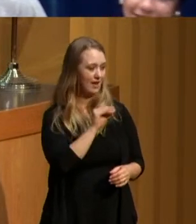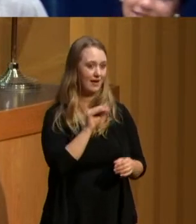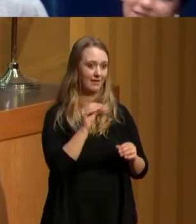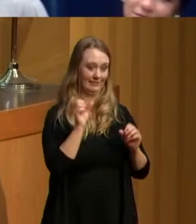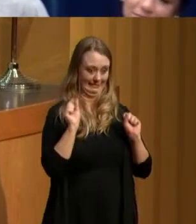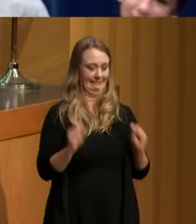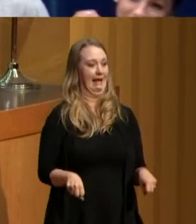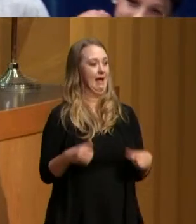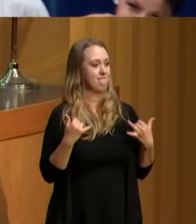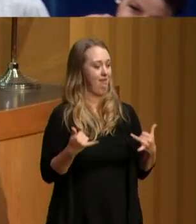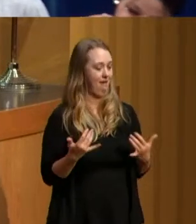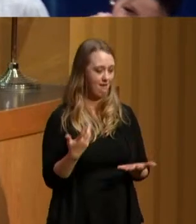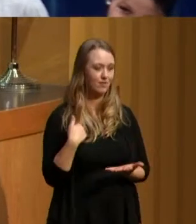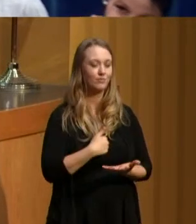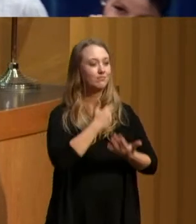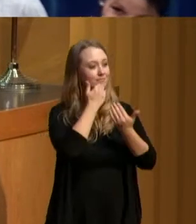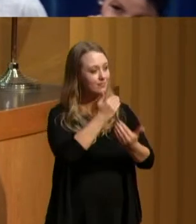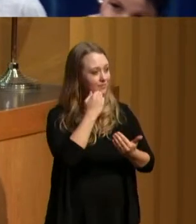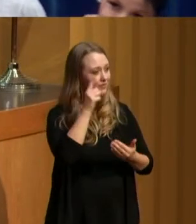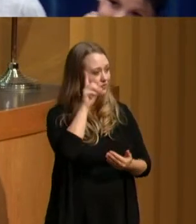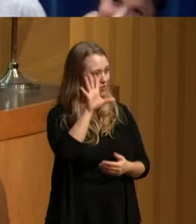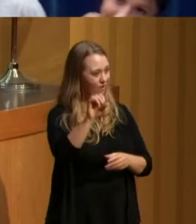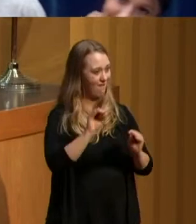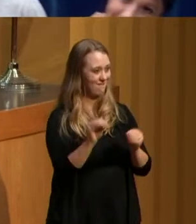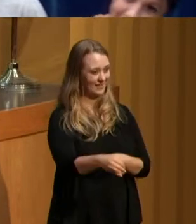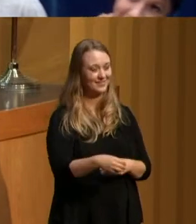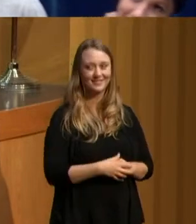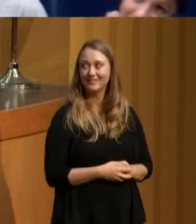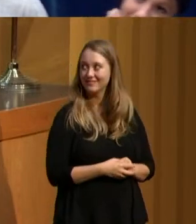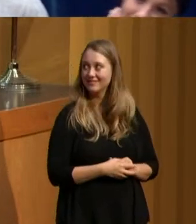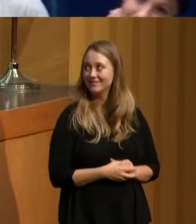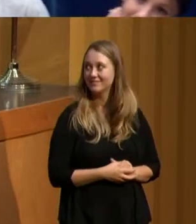field. Thank you for all you do, and everybody in your office. Thank you.